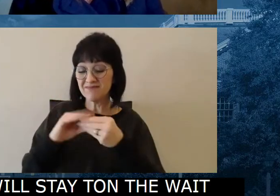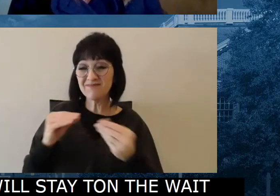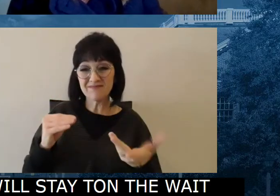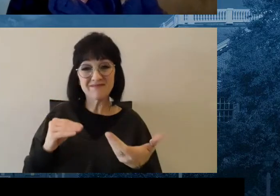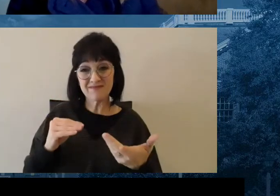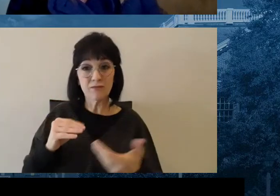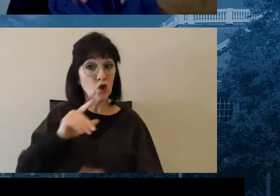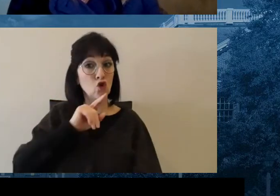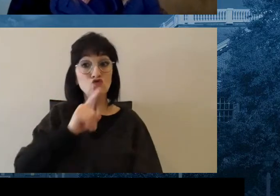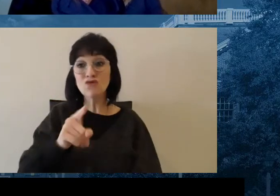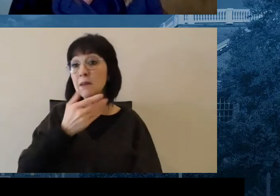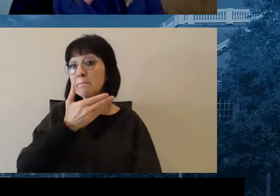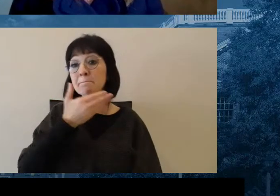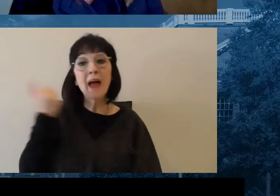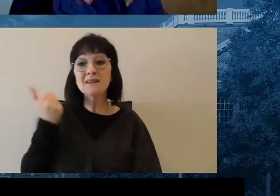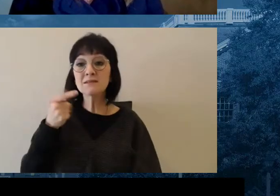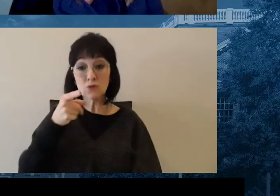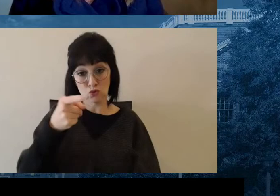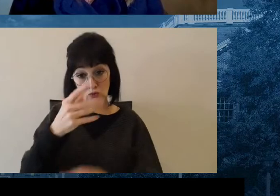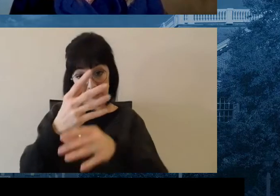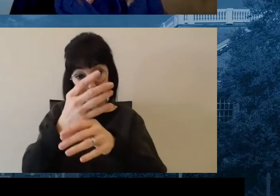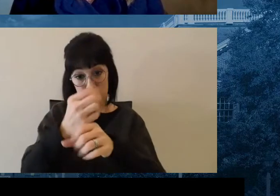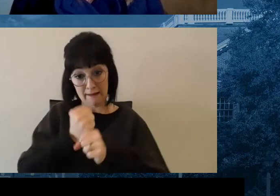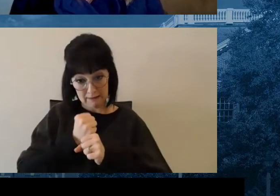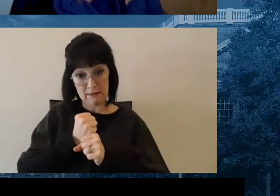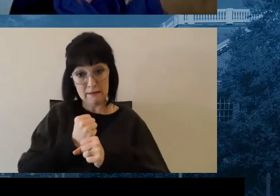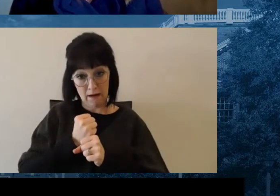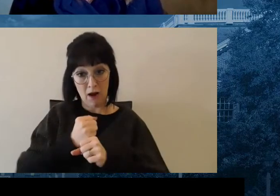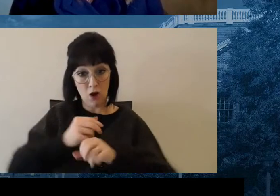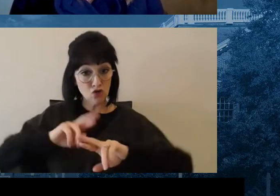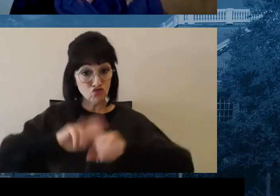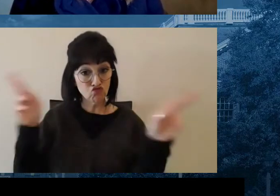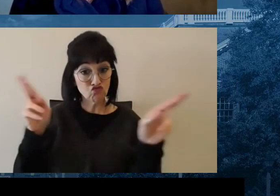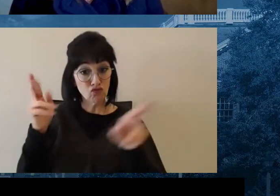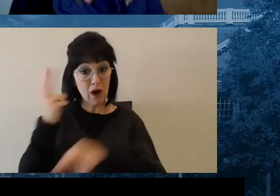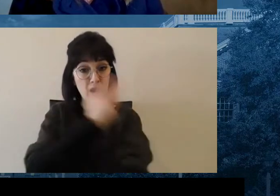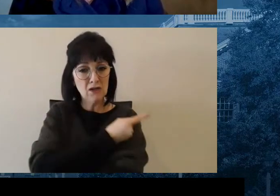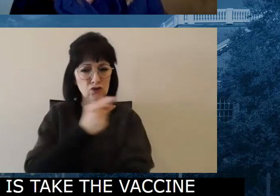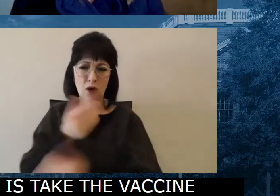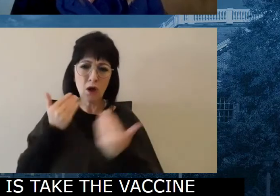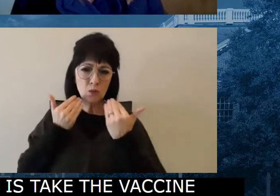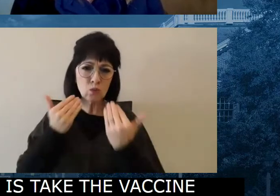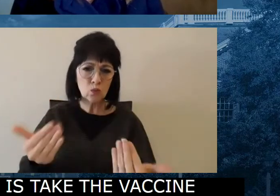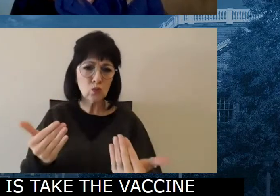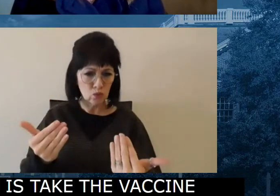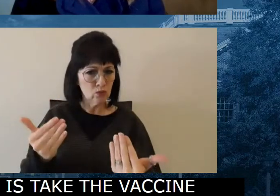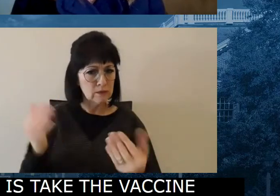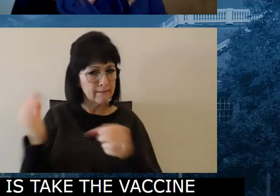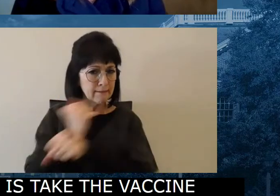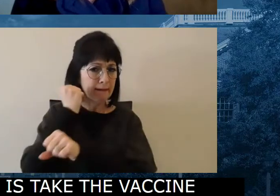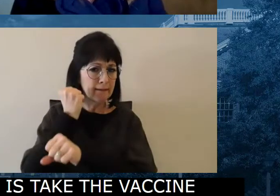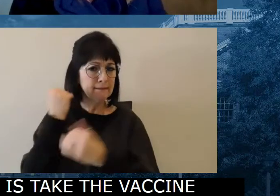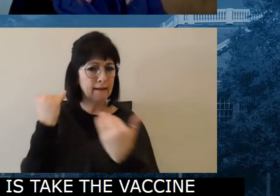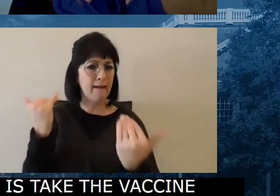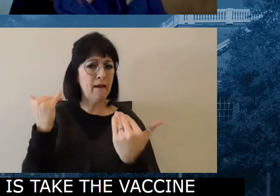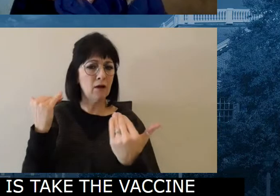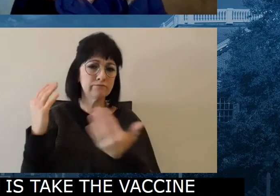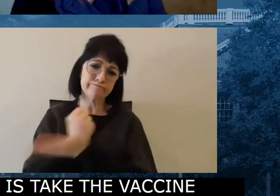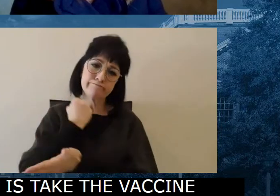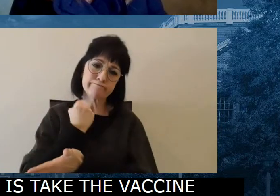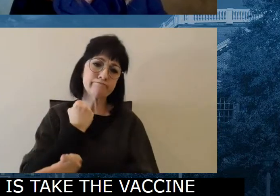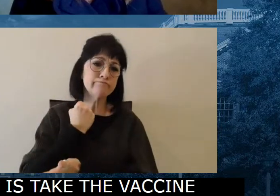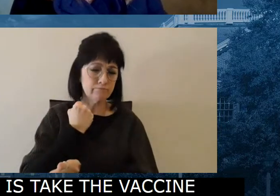all efficacious. They're different. Obviously, one's a single dose now, and the other are 2 doses,